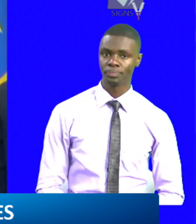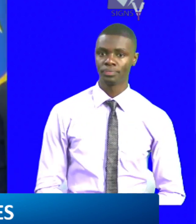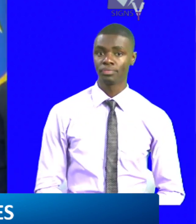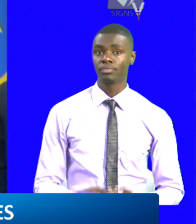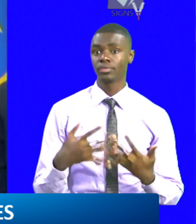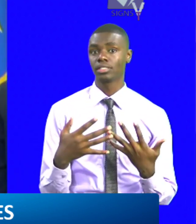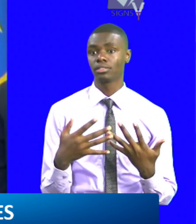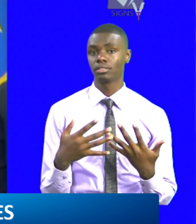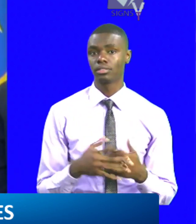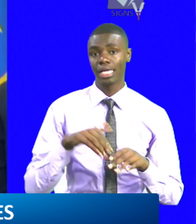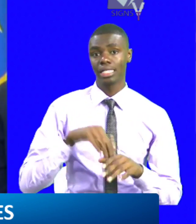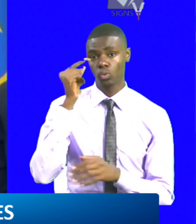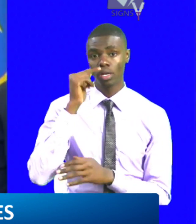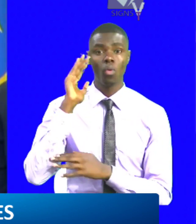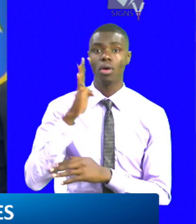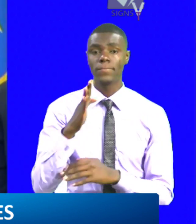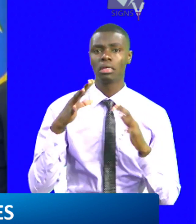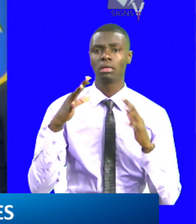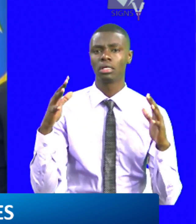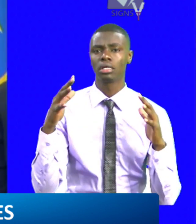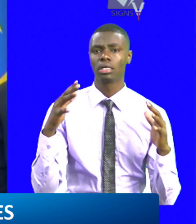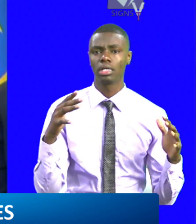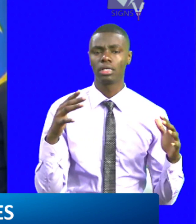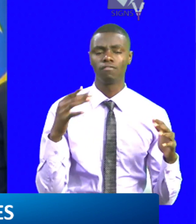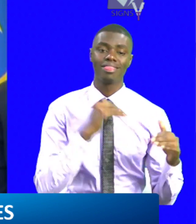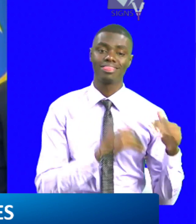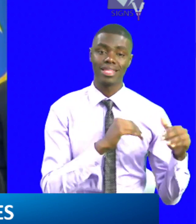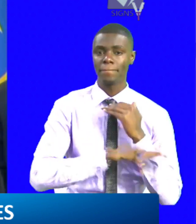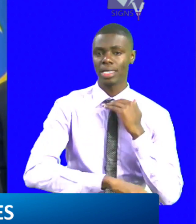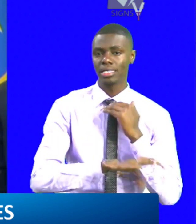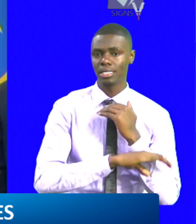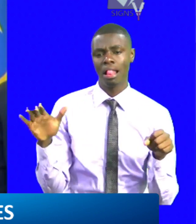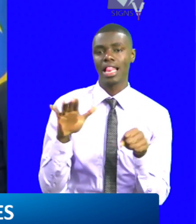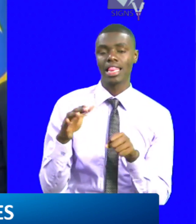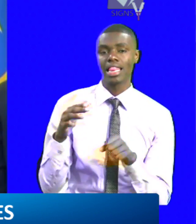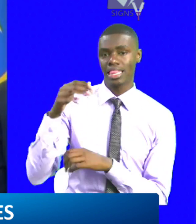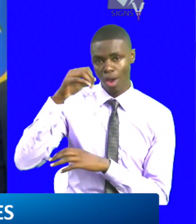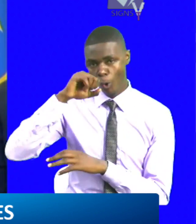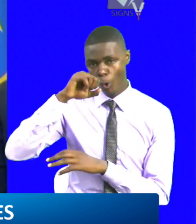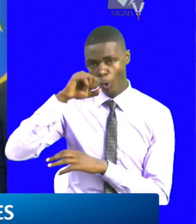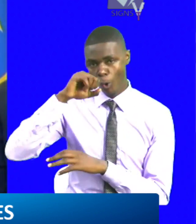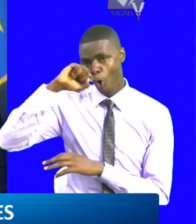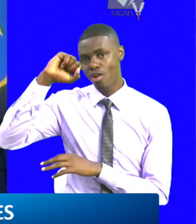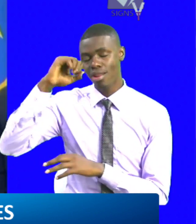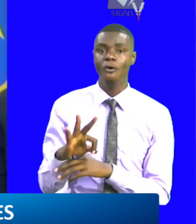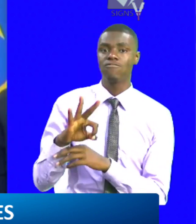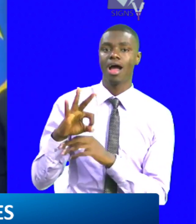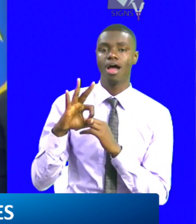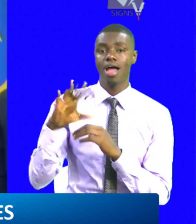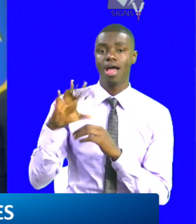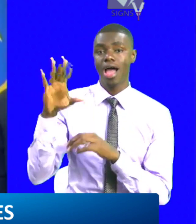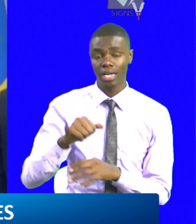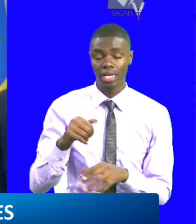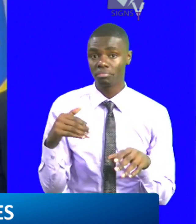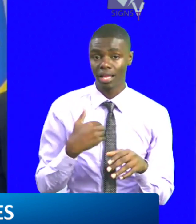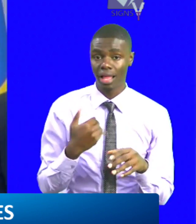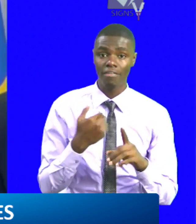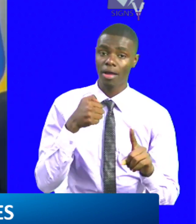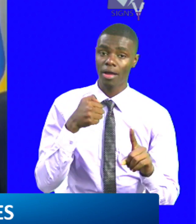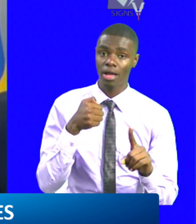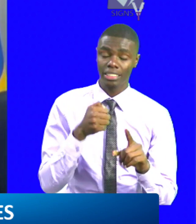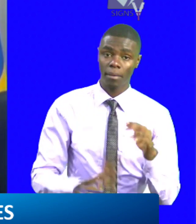vulnerable groups, including women, children, and people living with disability. The situation, ladies and gentlemen, in Sudan